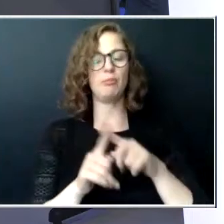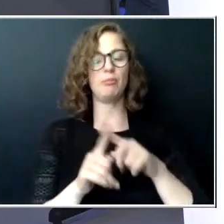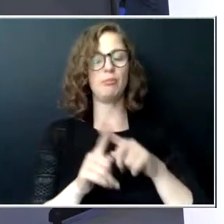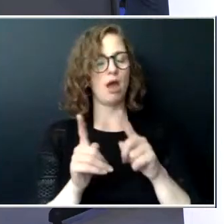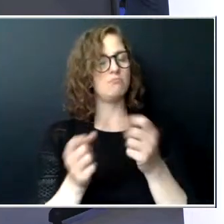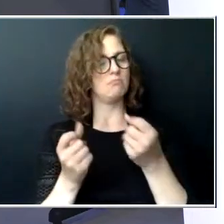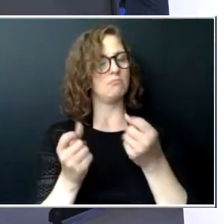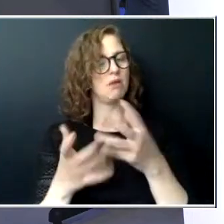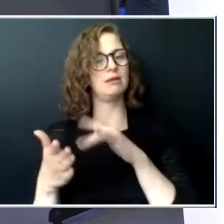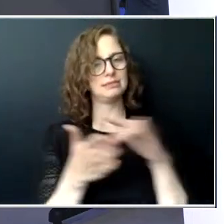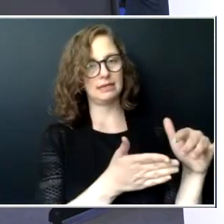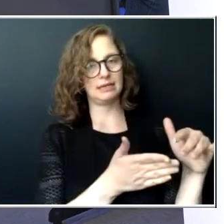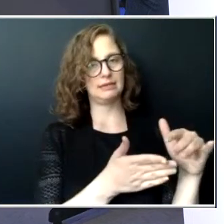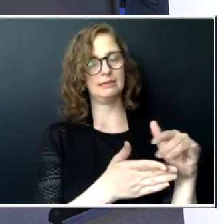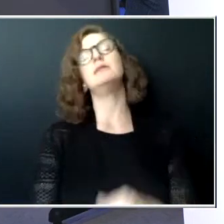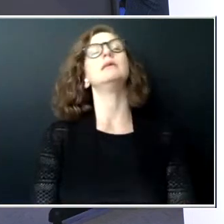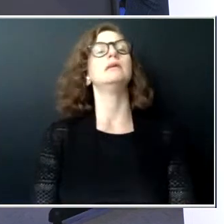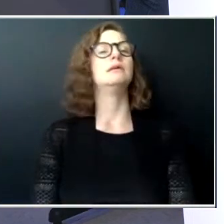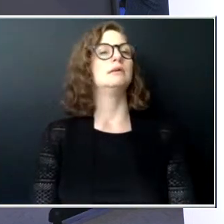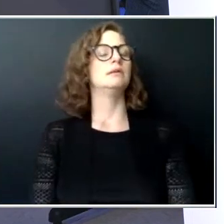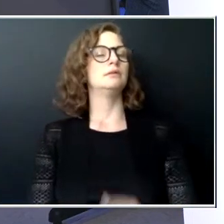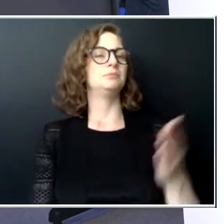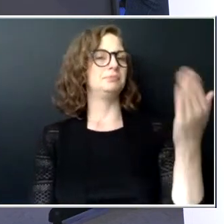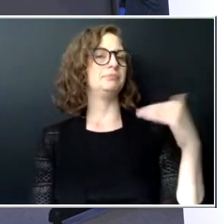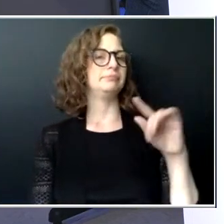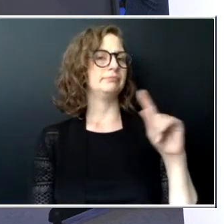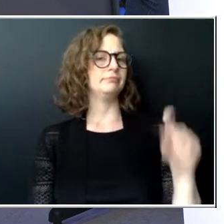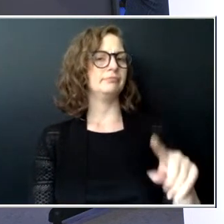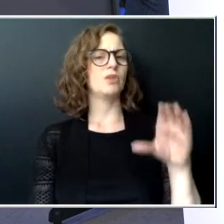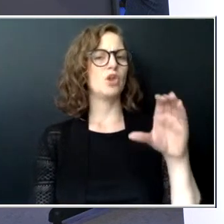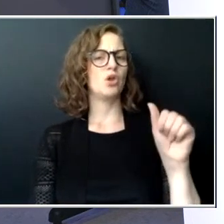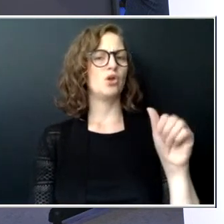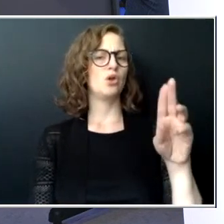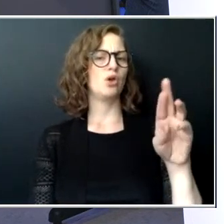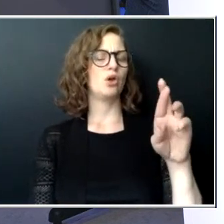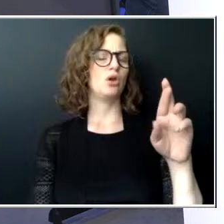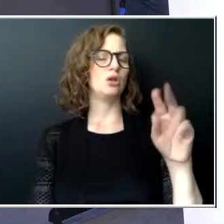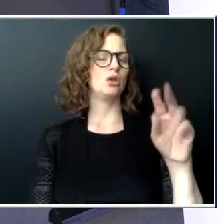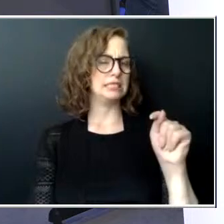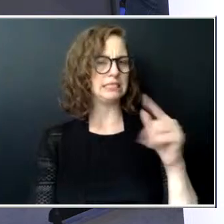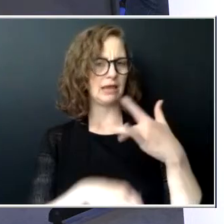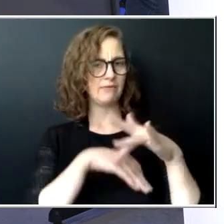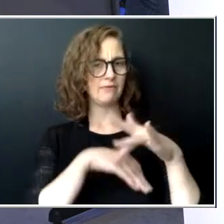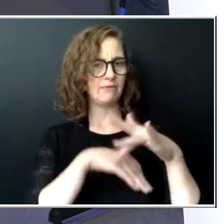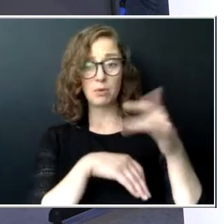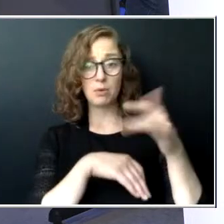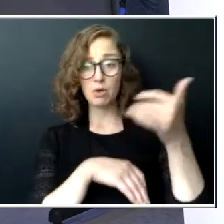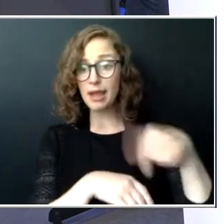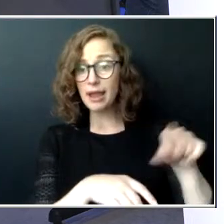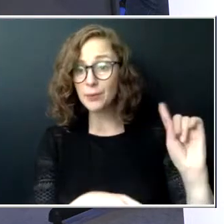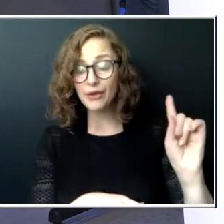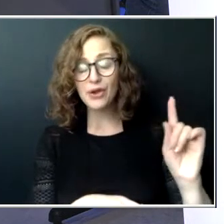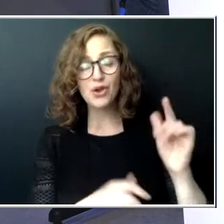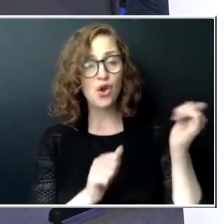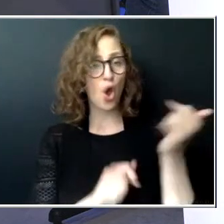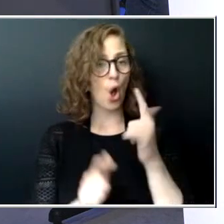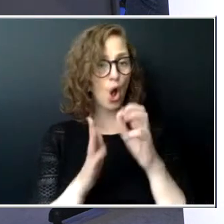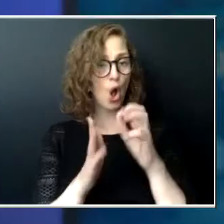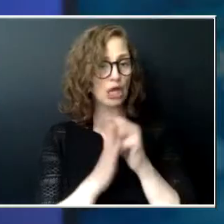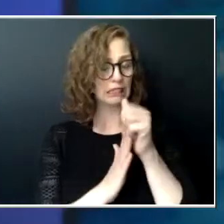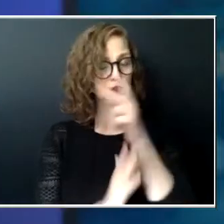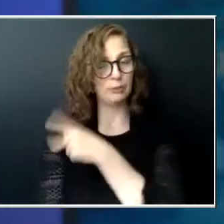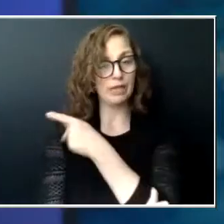CAR T available everywhere? Do all patients with this kind of cancer have the opportunity to get it? A very, very good question. So CAR T